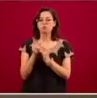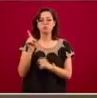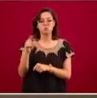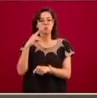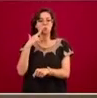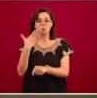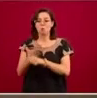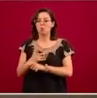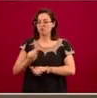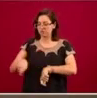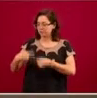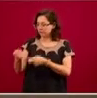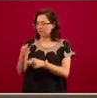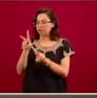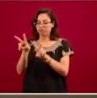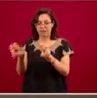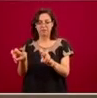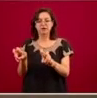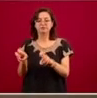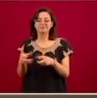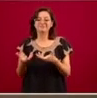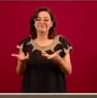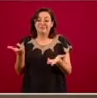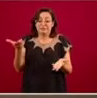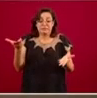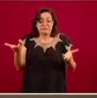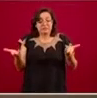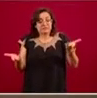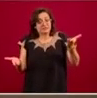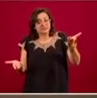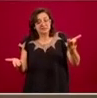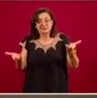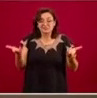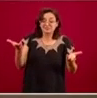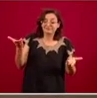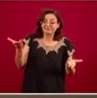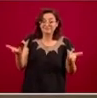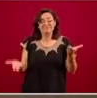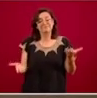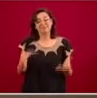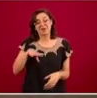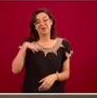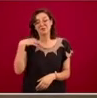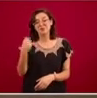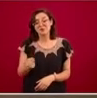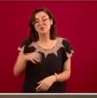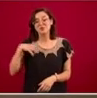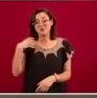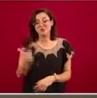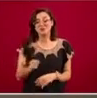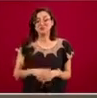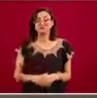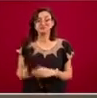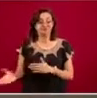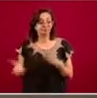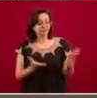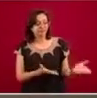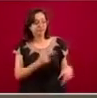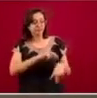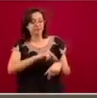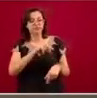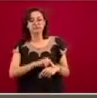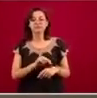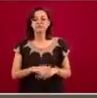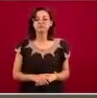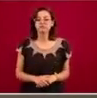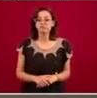Work, of the Bureau of the Treasury and Tax Collection, and we will continue to